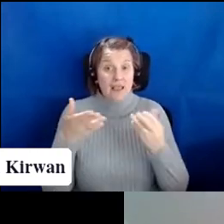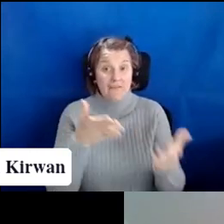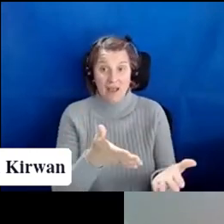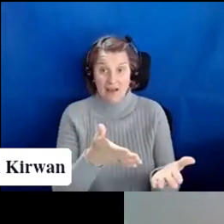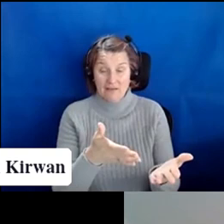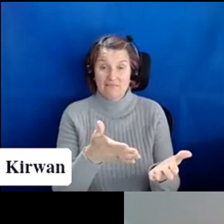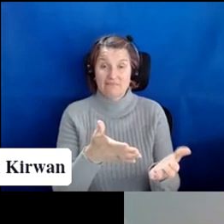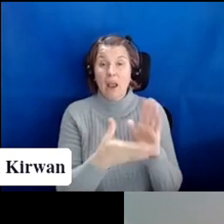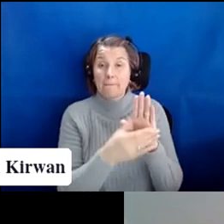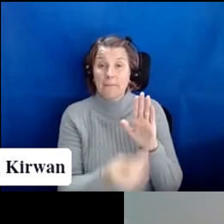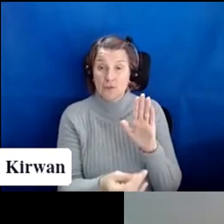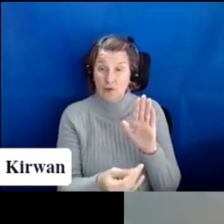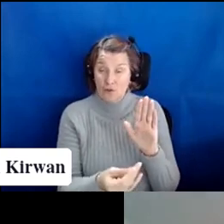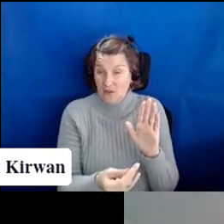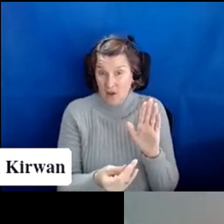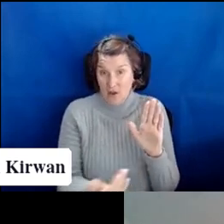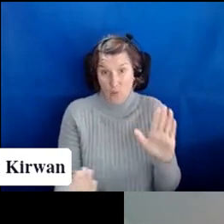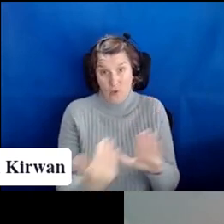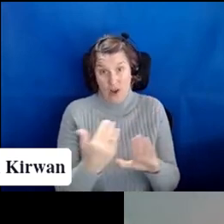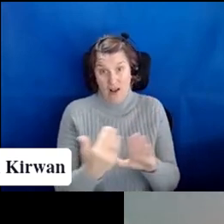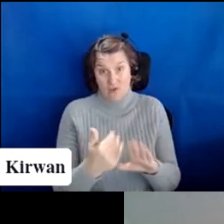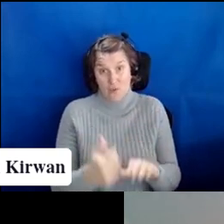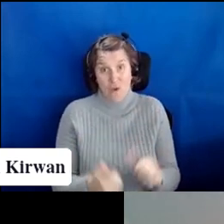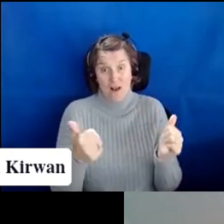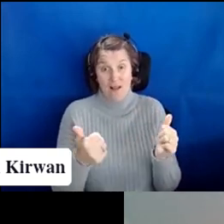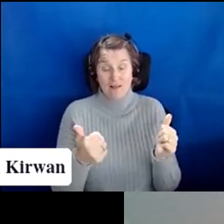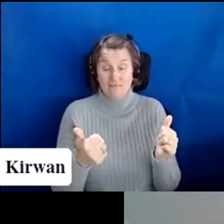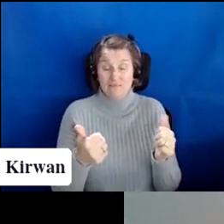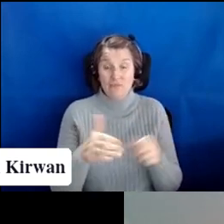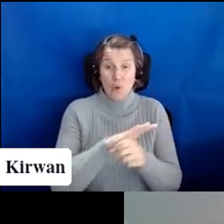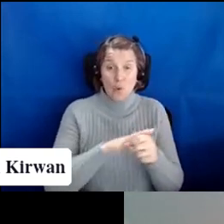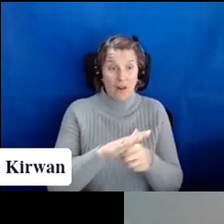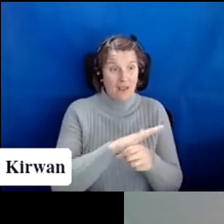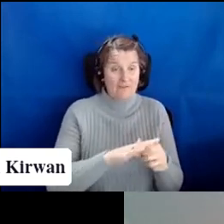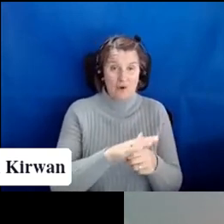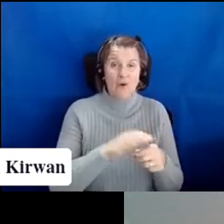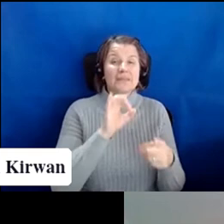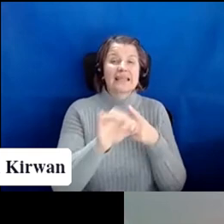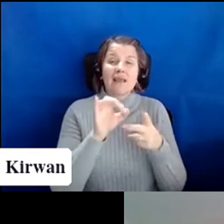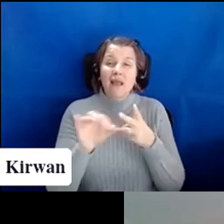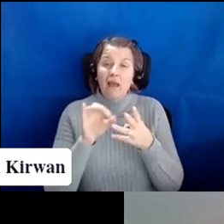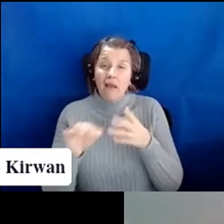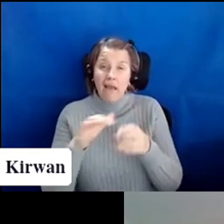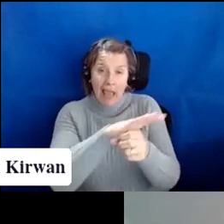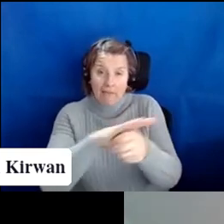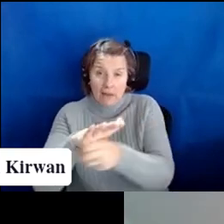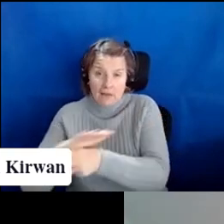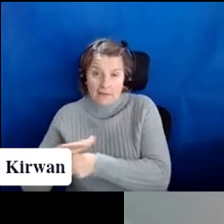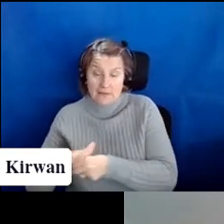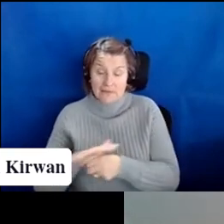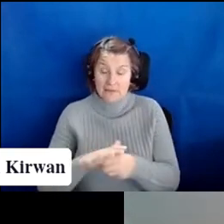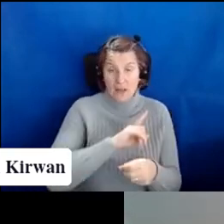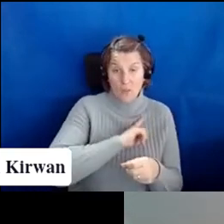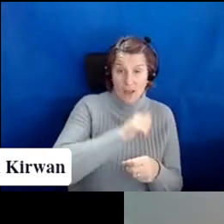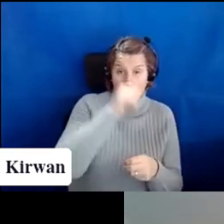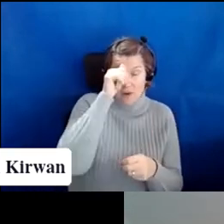a model that really, really works locally within particular areas, because obviously we know that the local knowledge